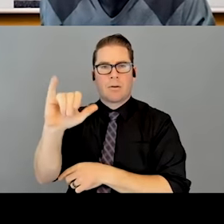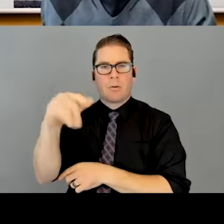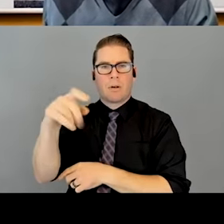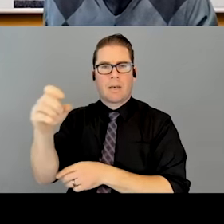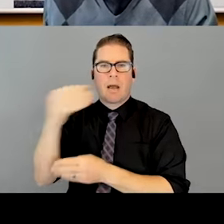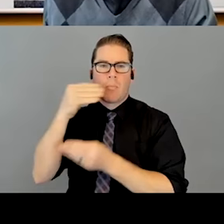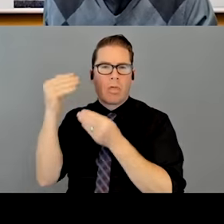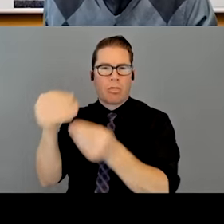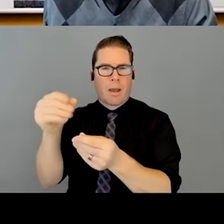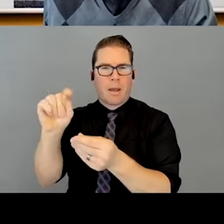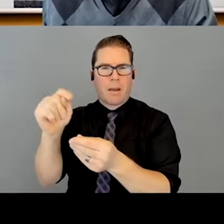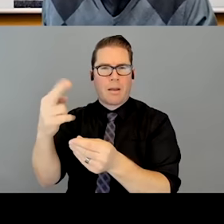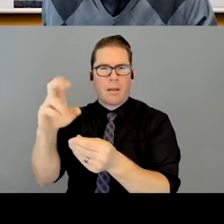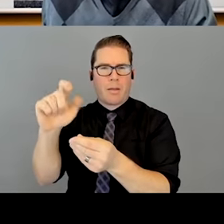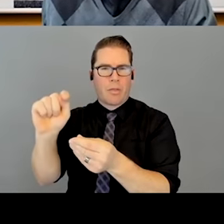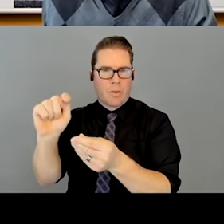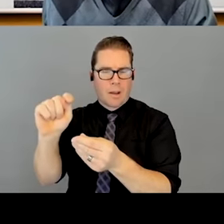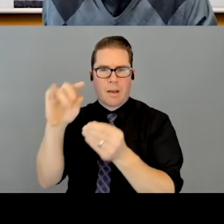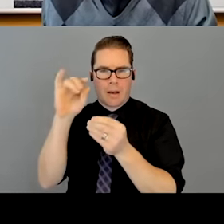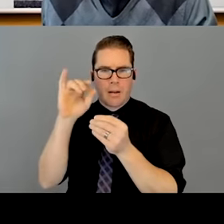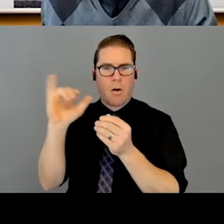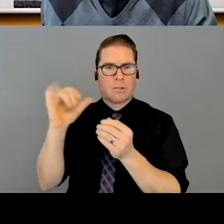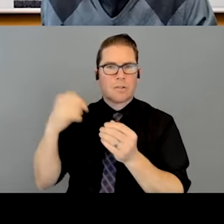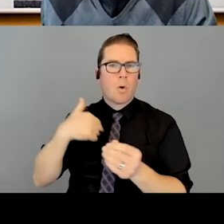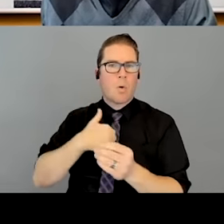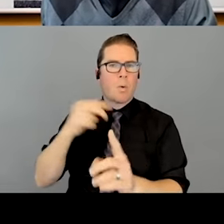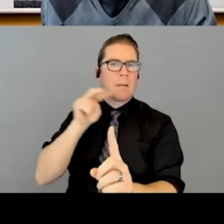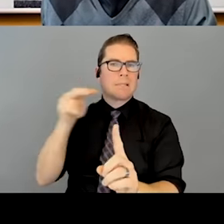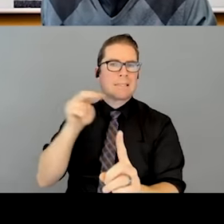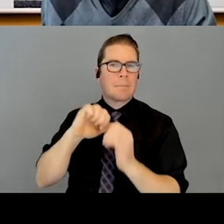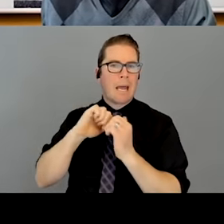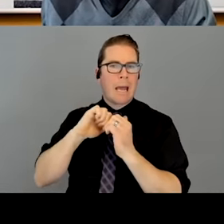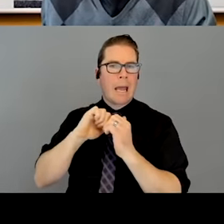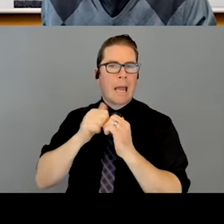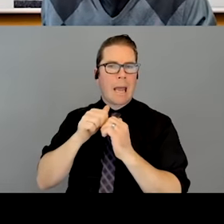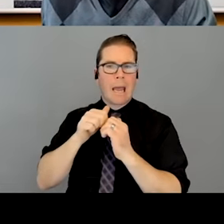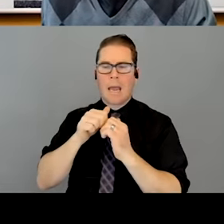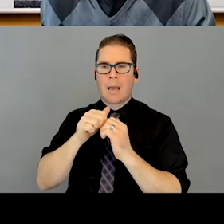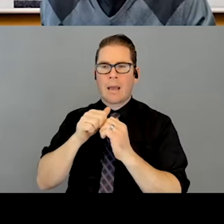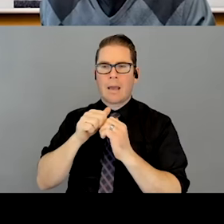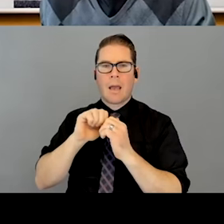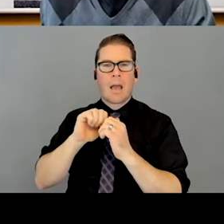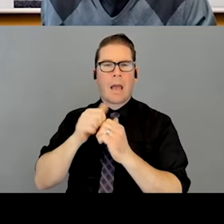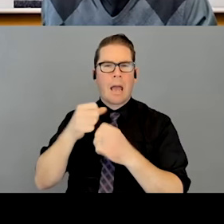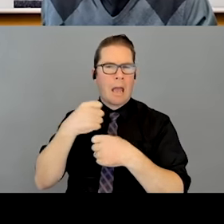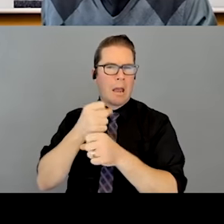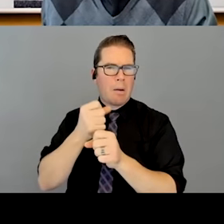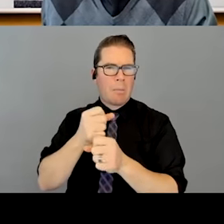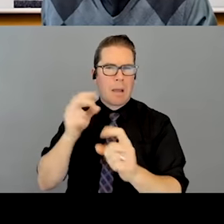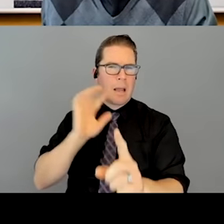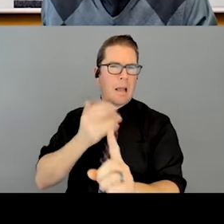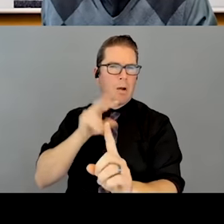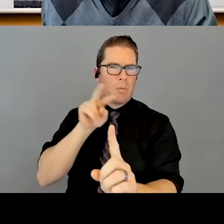actions. It is a fascinating read. It is well researched, and it is easy to